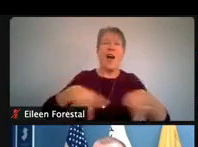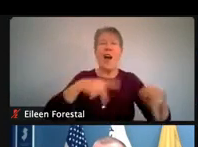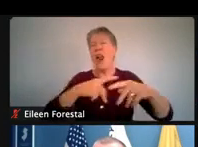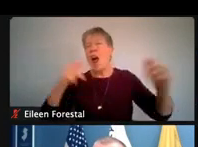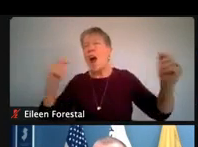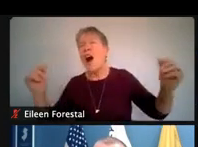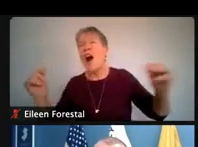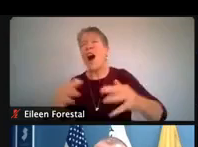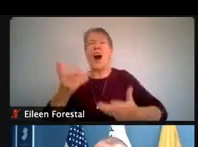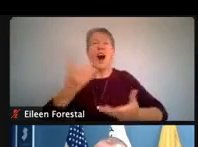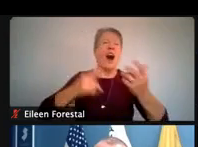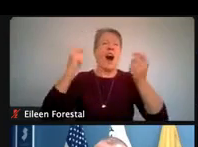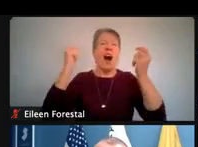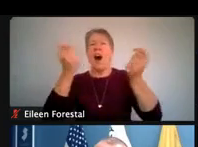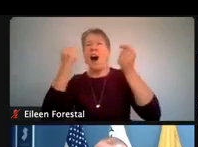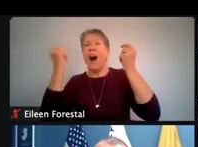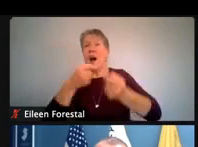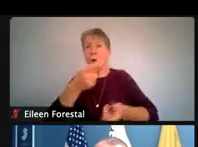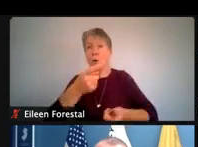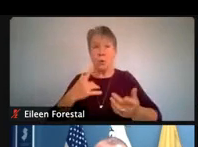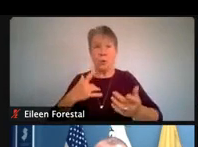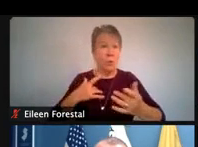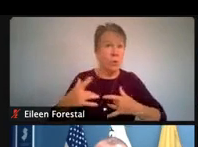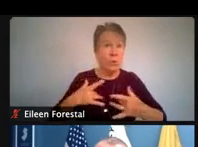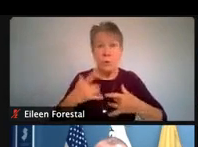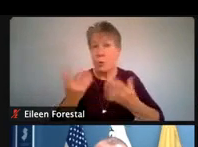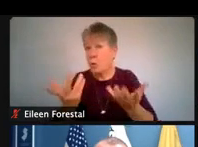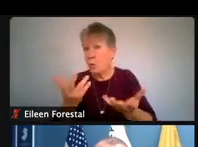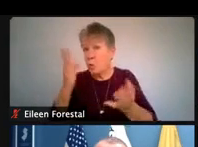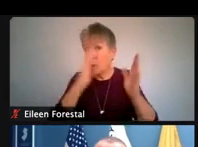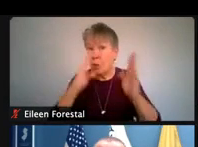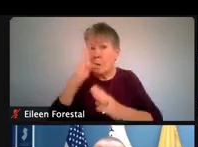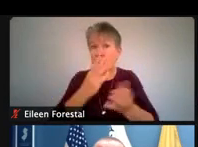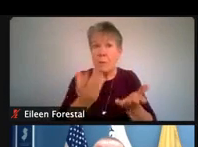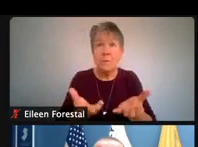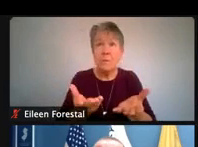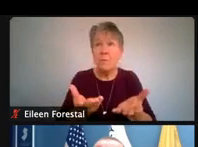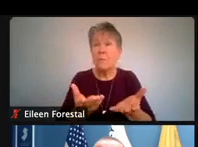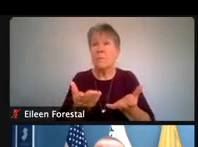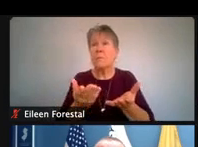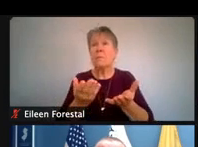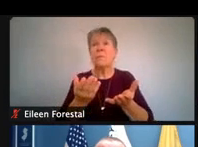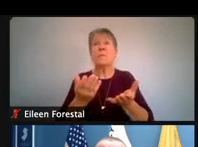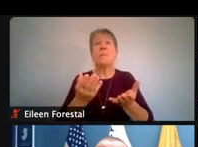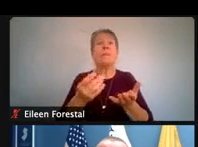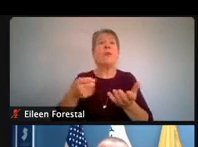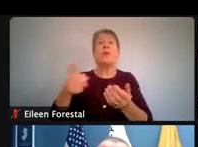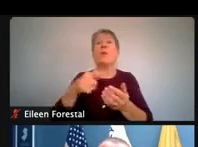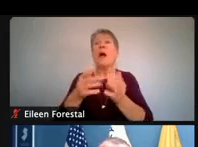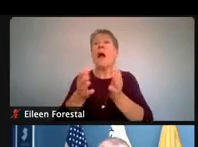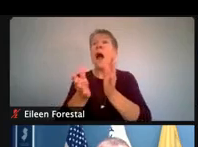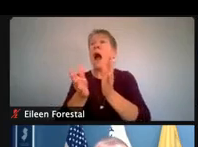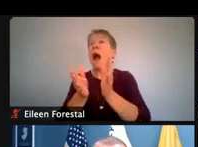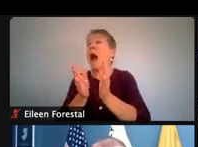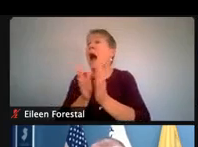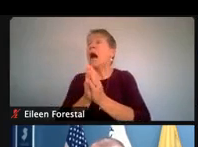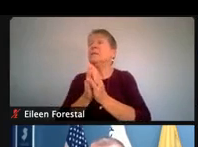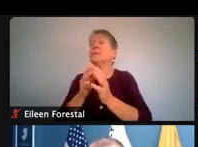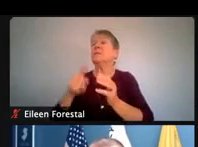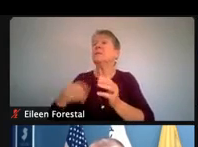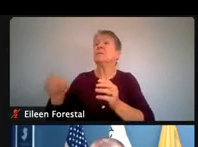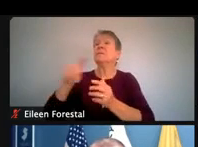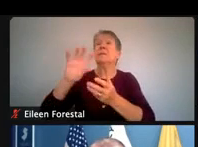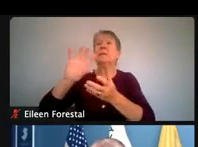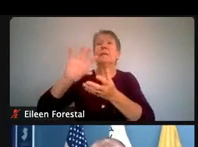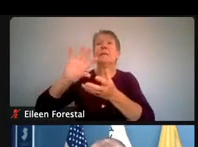you had mentioned that you requested a disaster declaration for the several southern counties relating to the tropical storm we